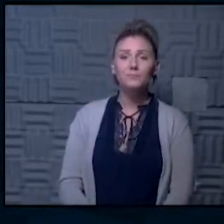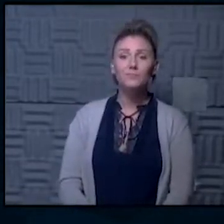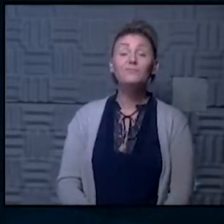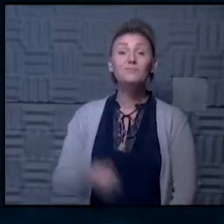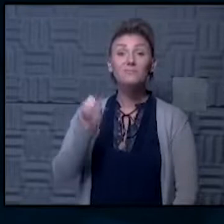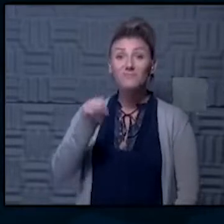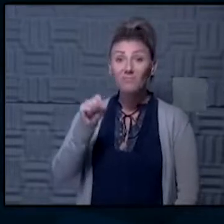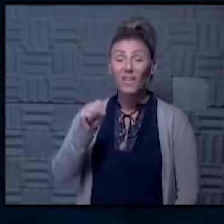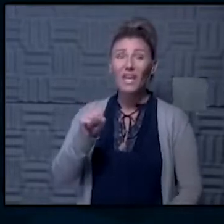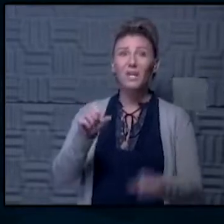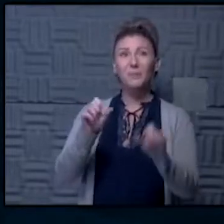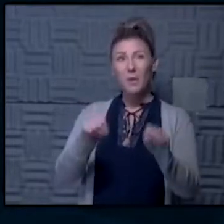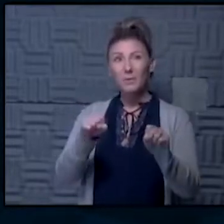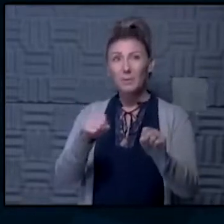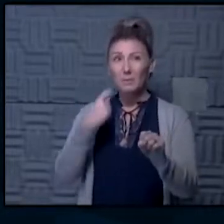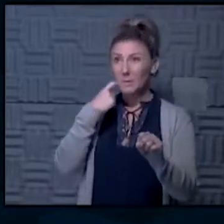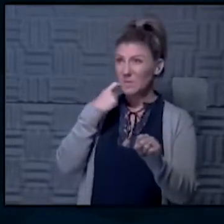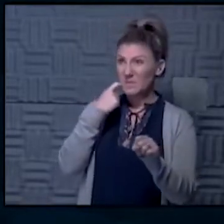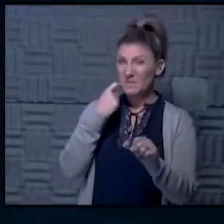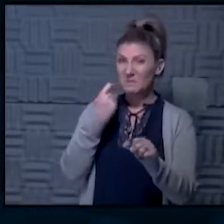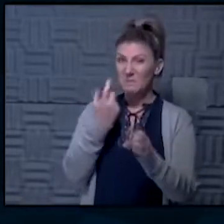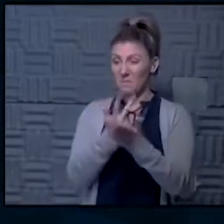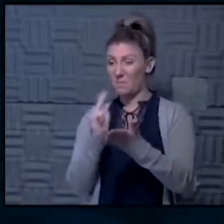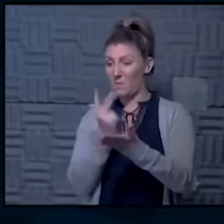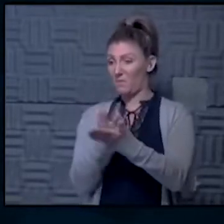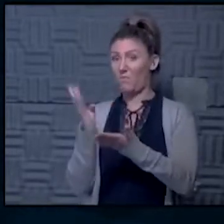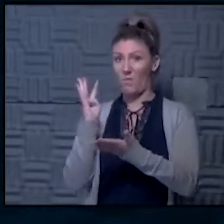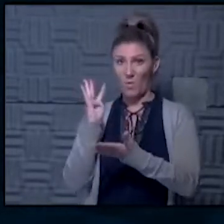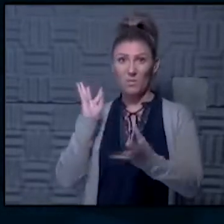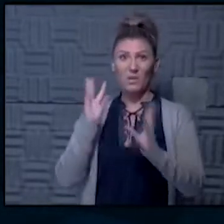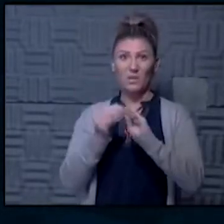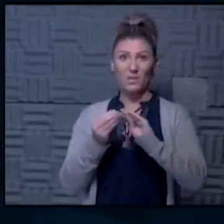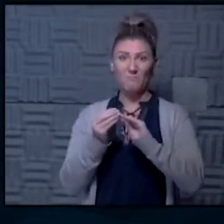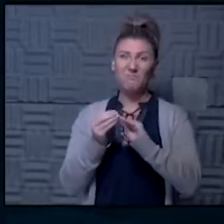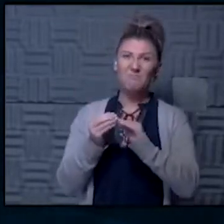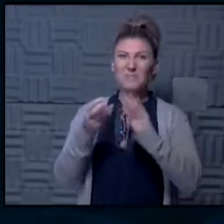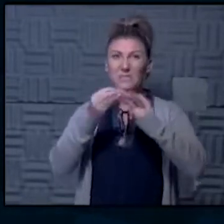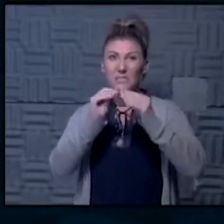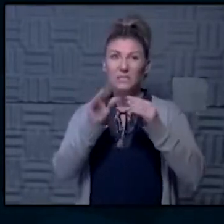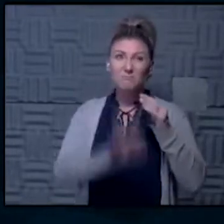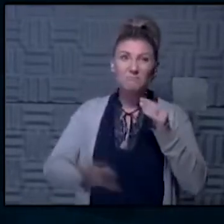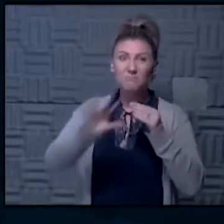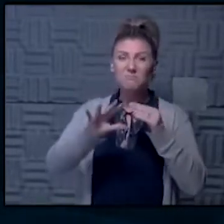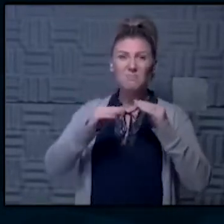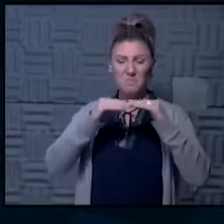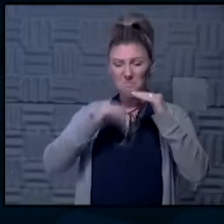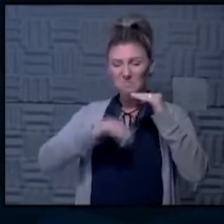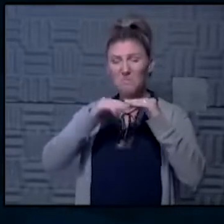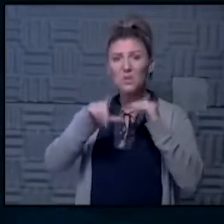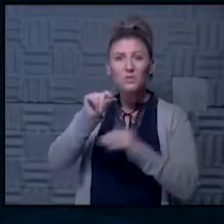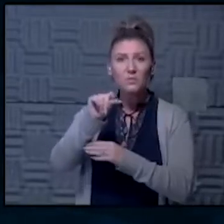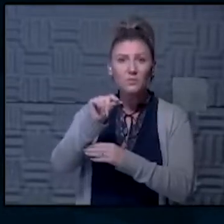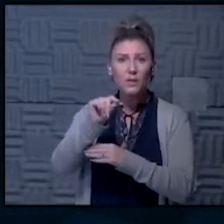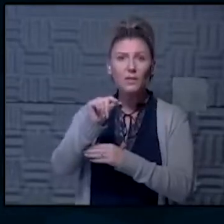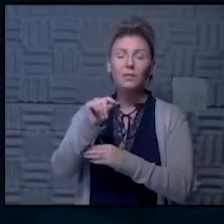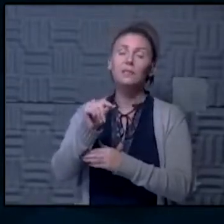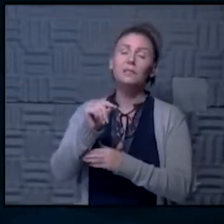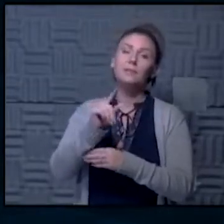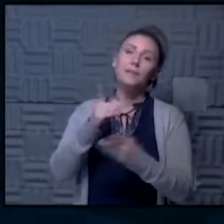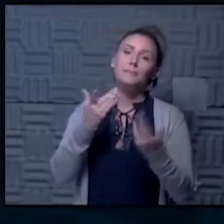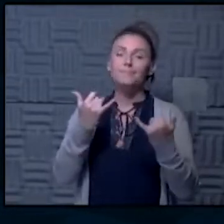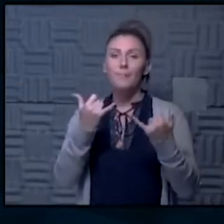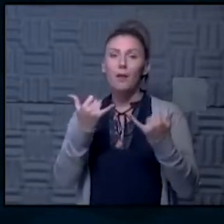Yeah, so probably for the last 3 or 4 weeks, we've had a census of somewhere in the low 20s to around like we are today in the